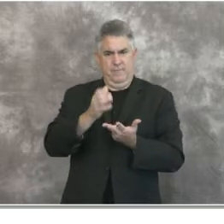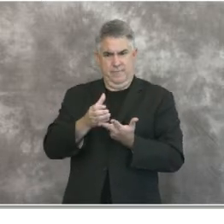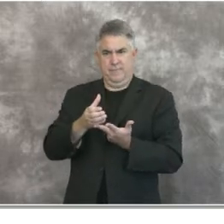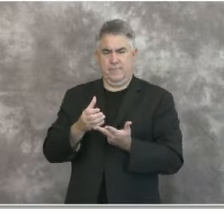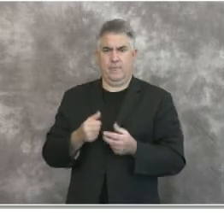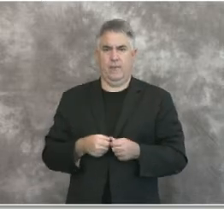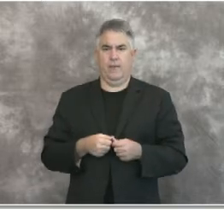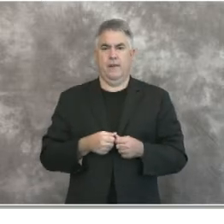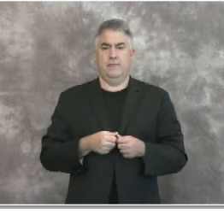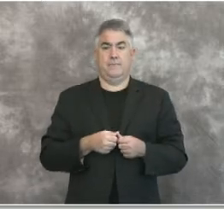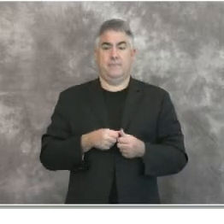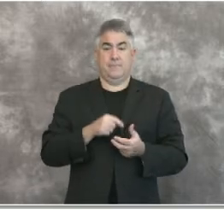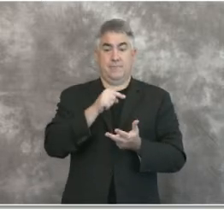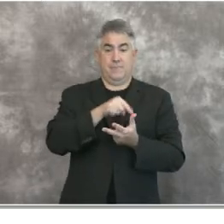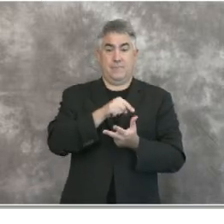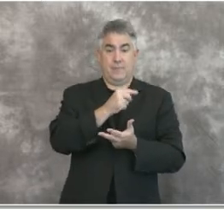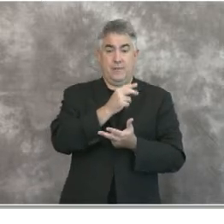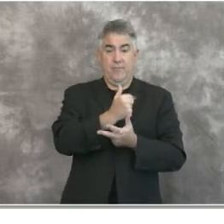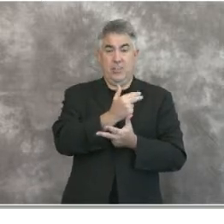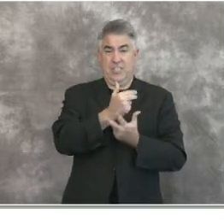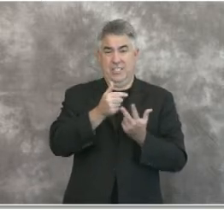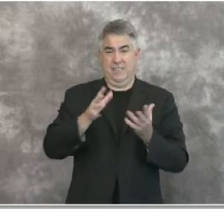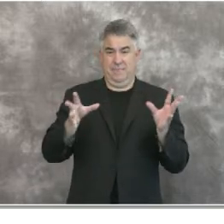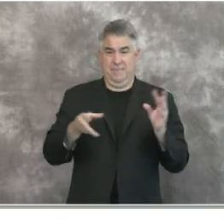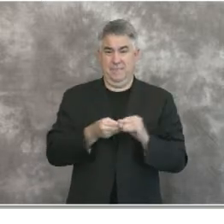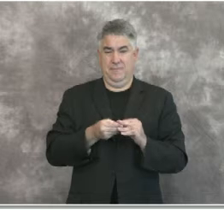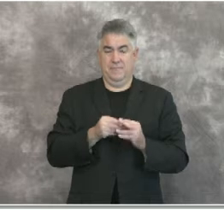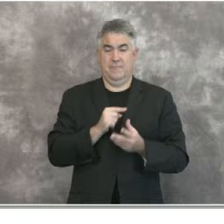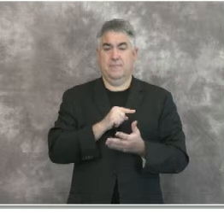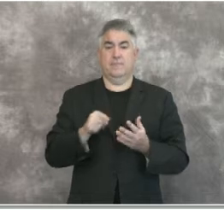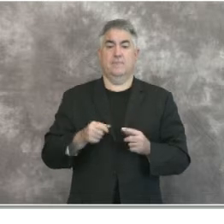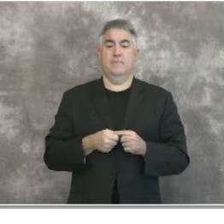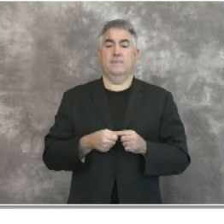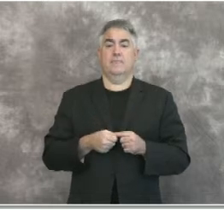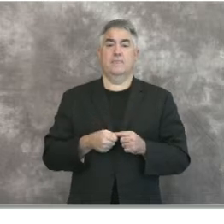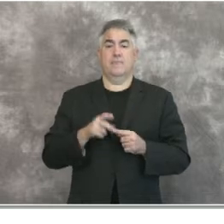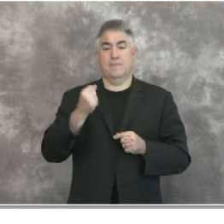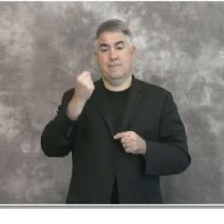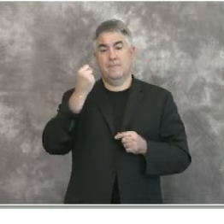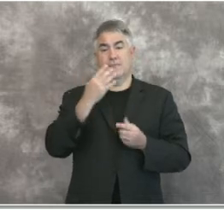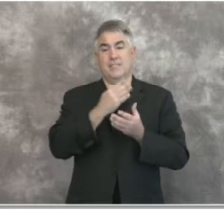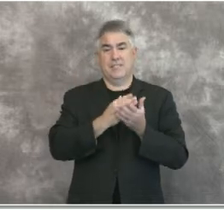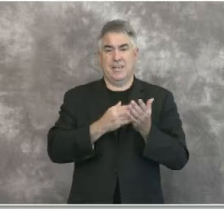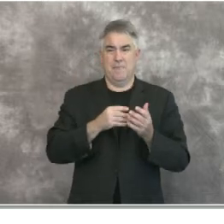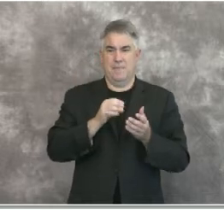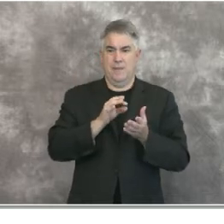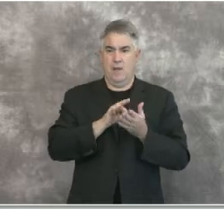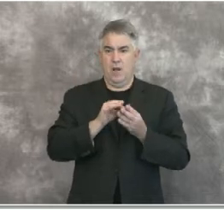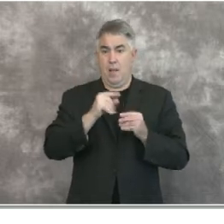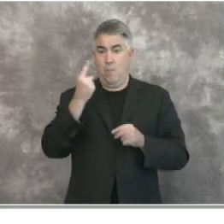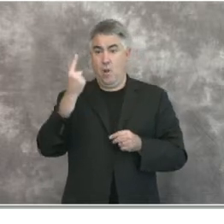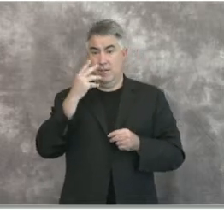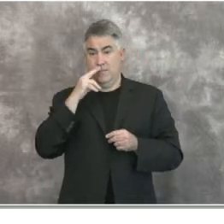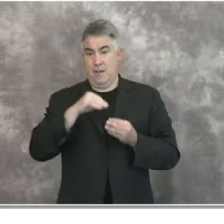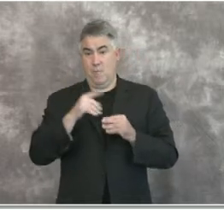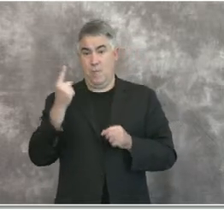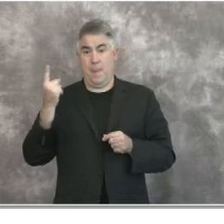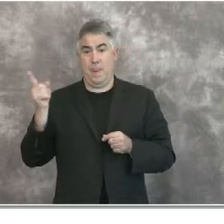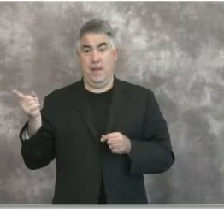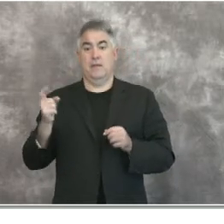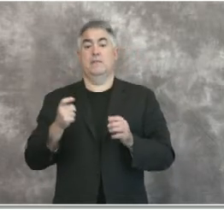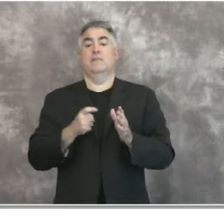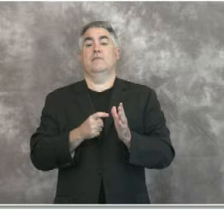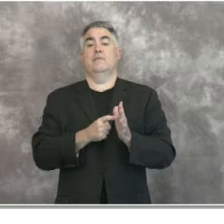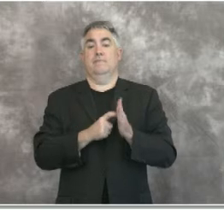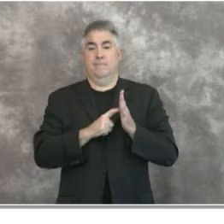triggers, the first part of that, like case count, that's actually the criteria, and then the actual